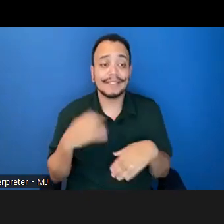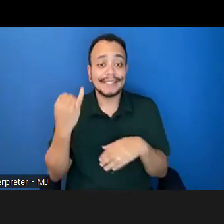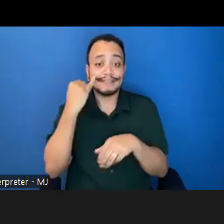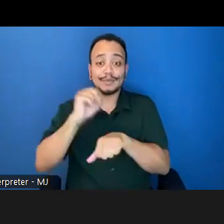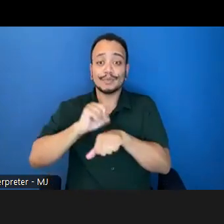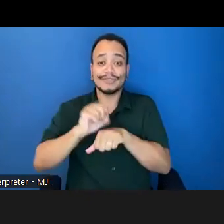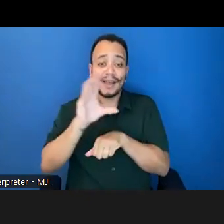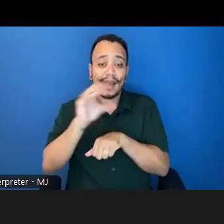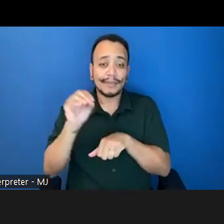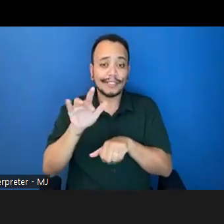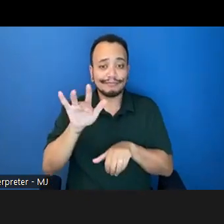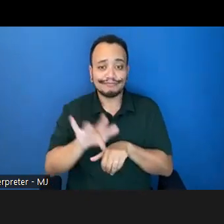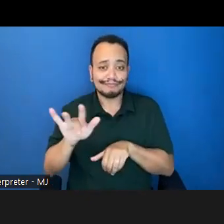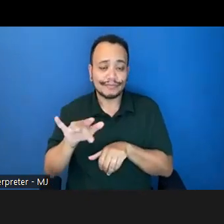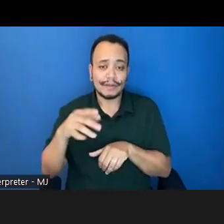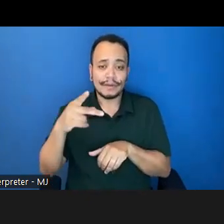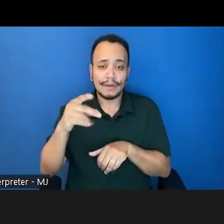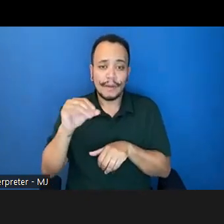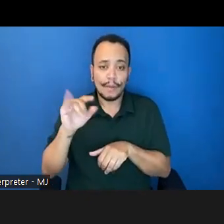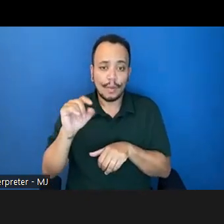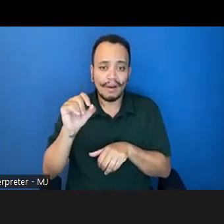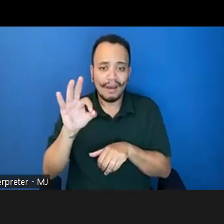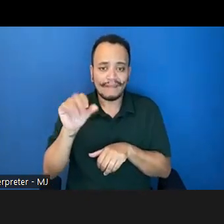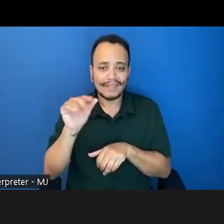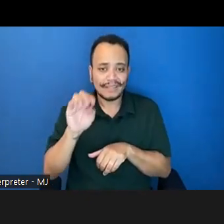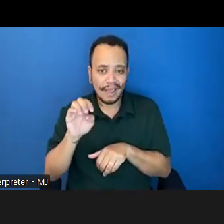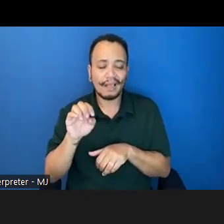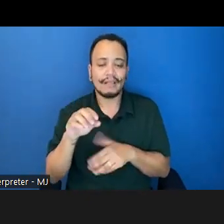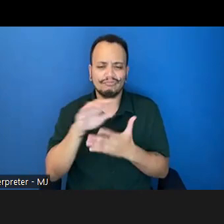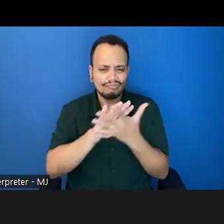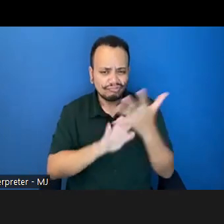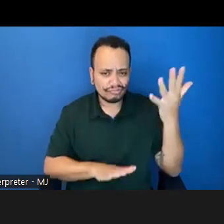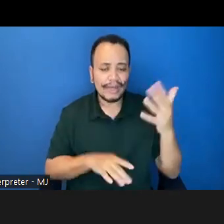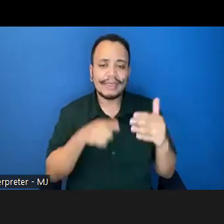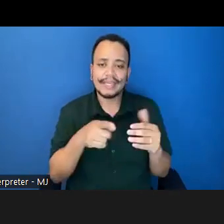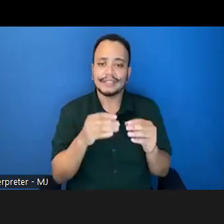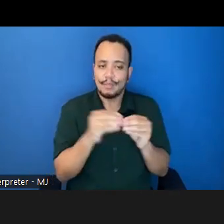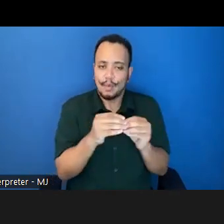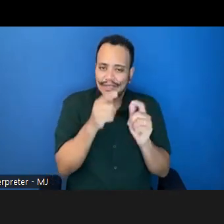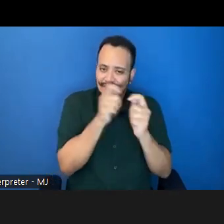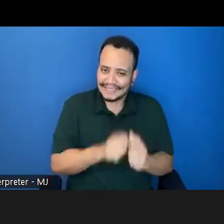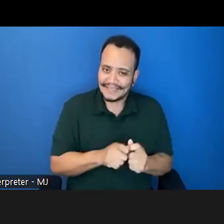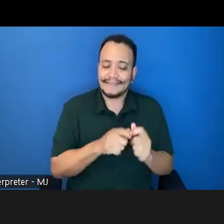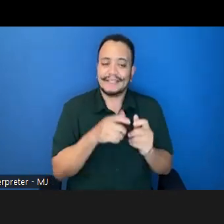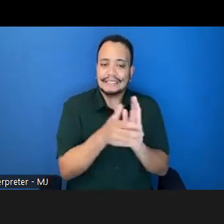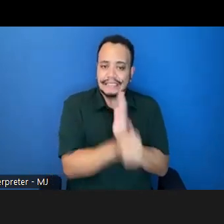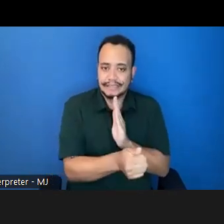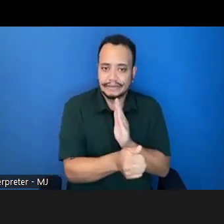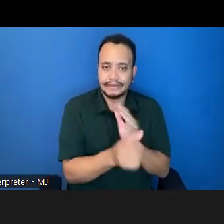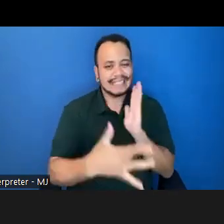these are specific and measurable skills, which are often gained through education and